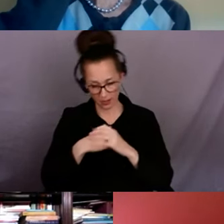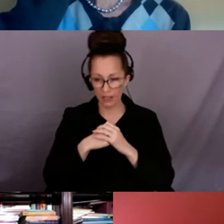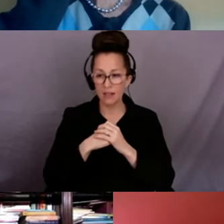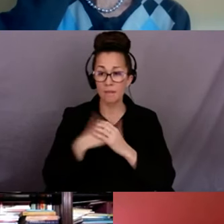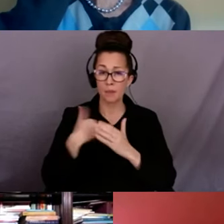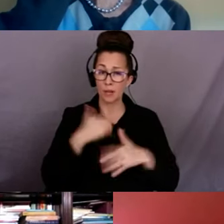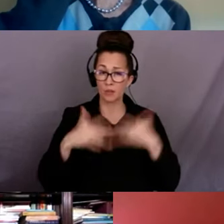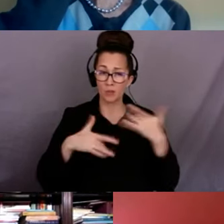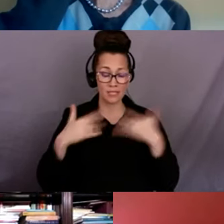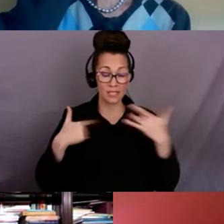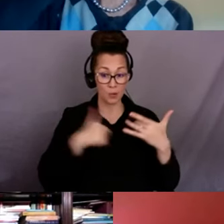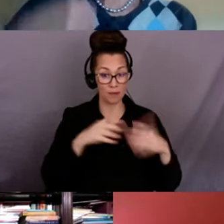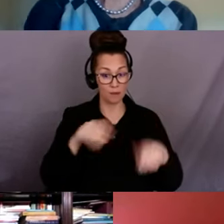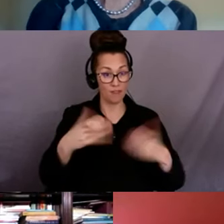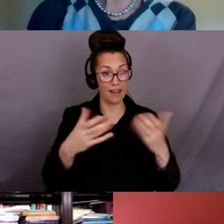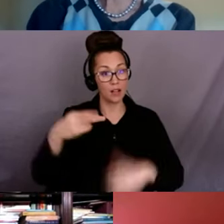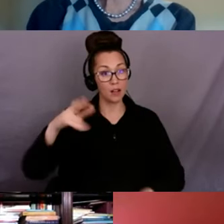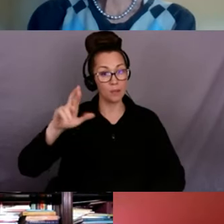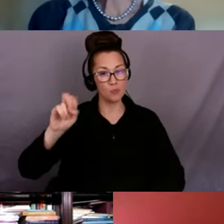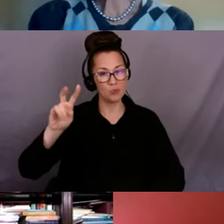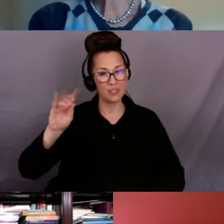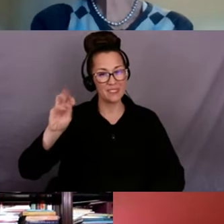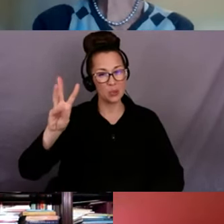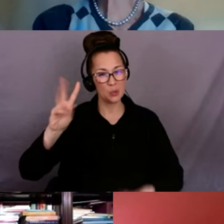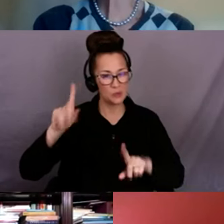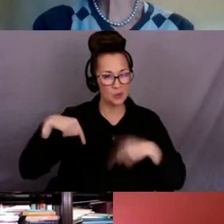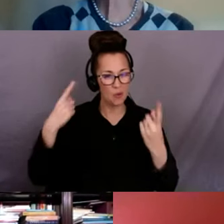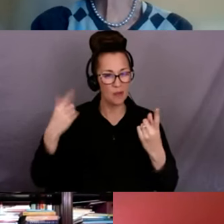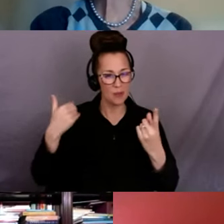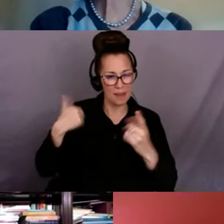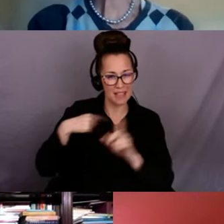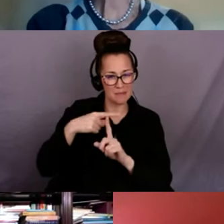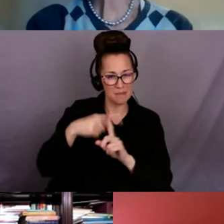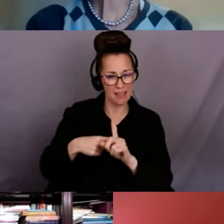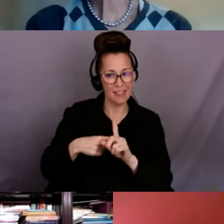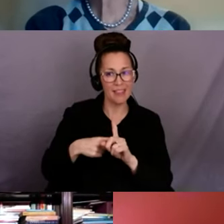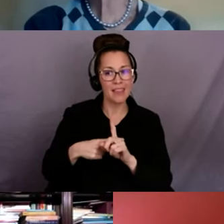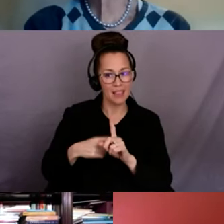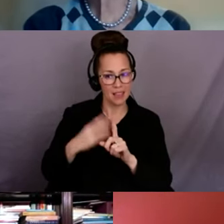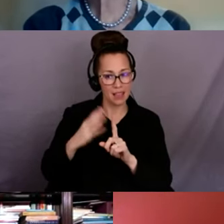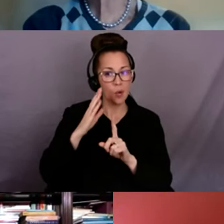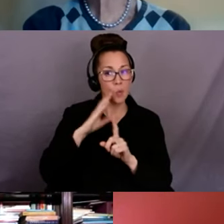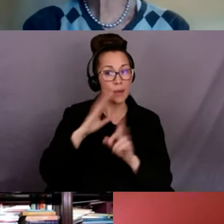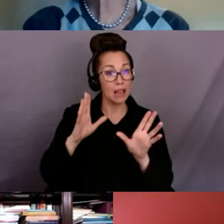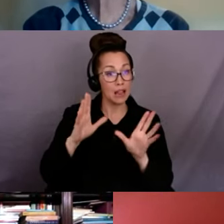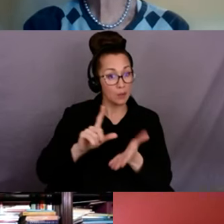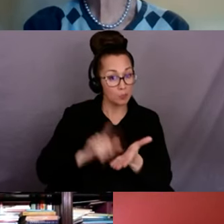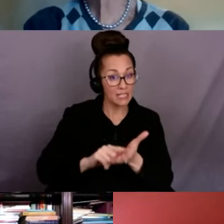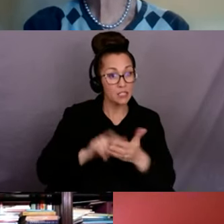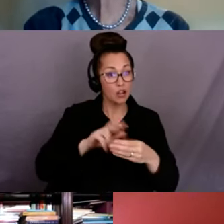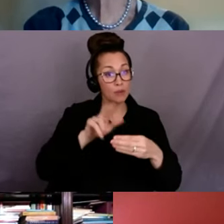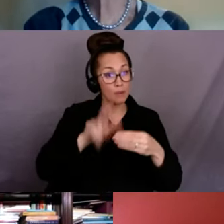providing previews of that strategic plan over the last month, and we will be issuing a draft report in the middle of April, which will